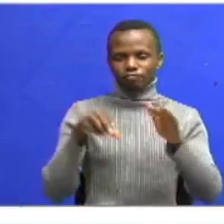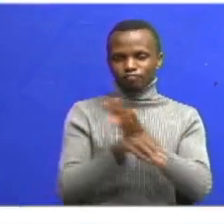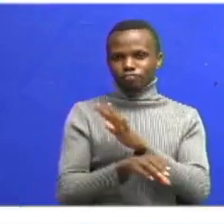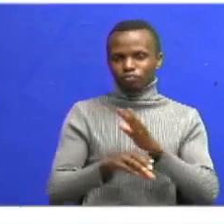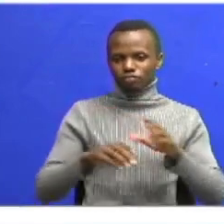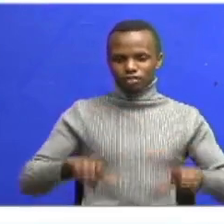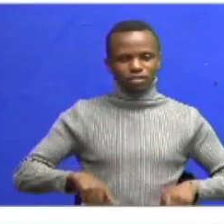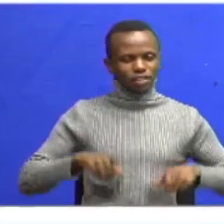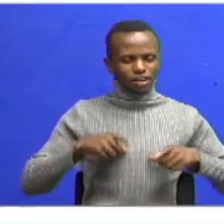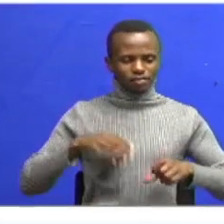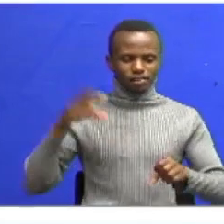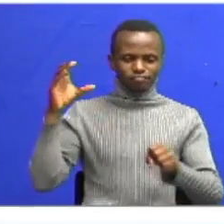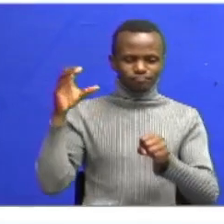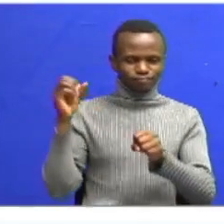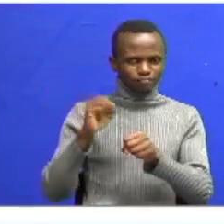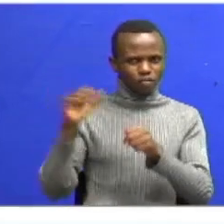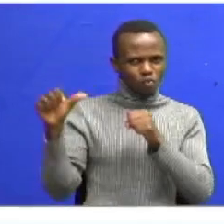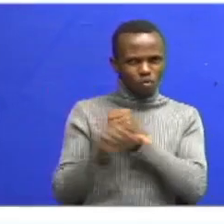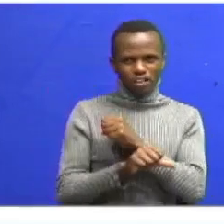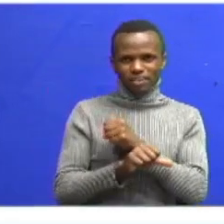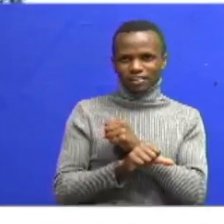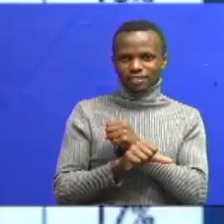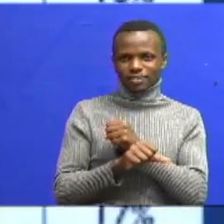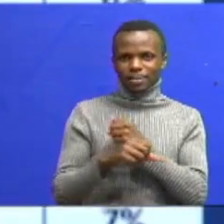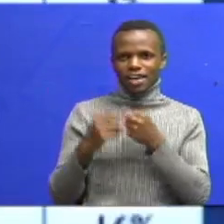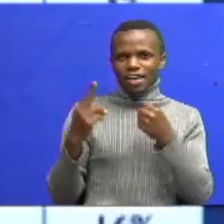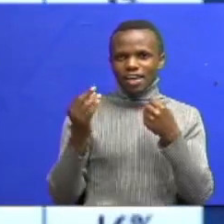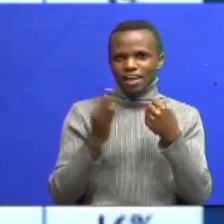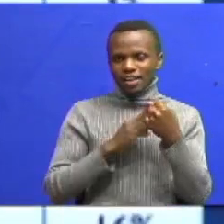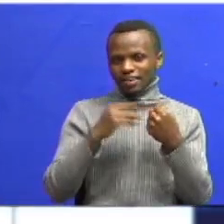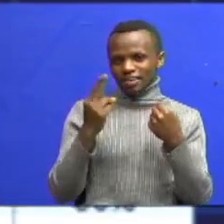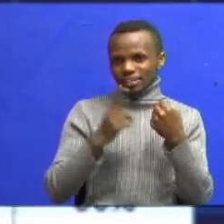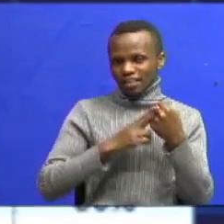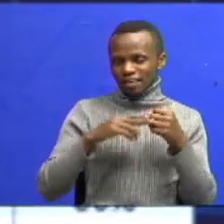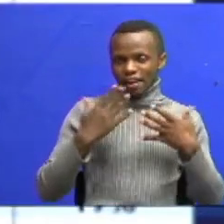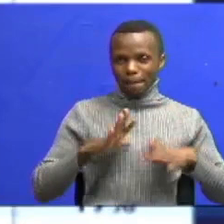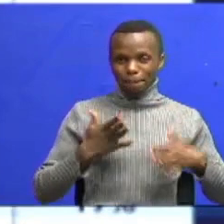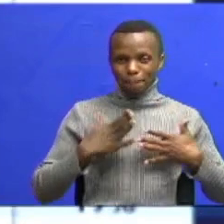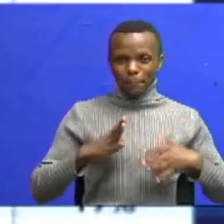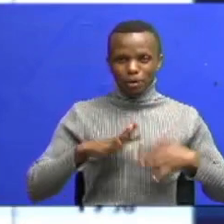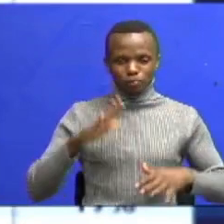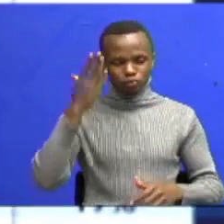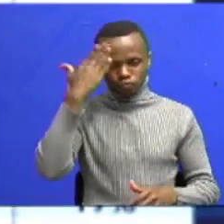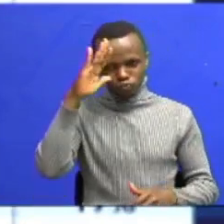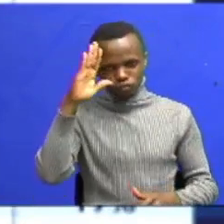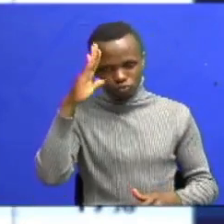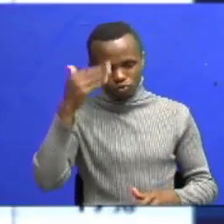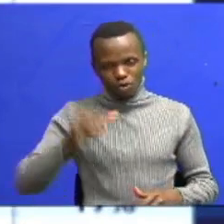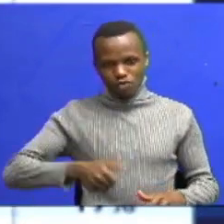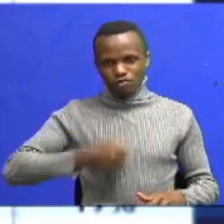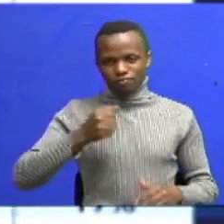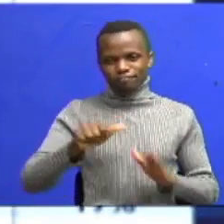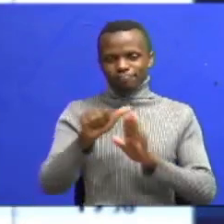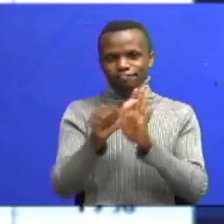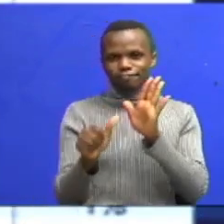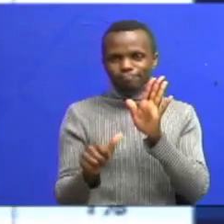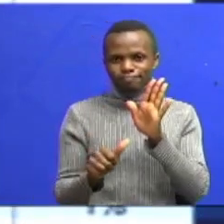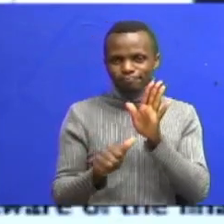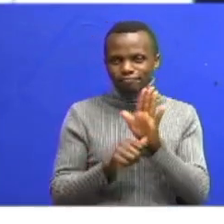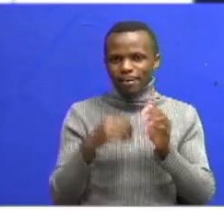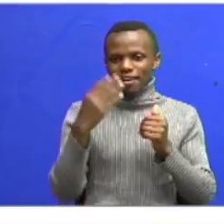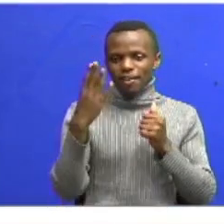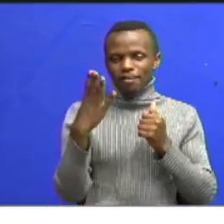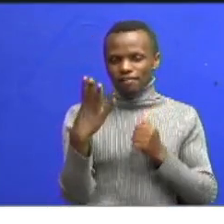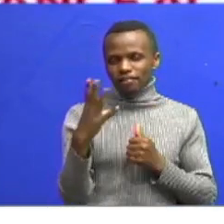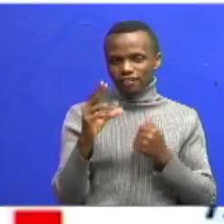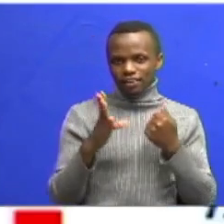period. Additionally, of the 87% of Kenyans who are aware of the Finance Act, 59% have expressed little faith